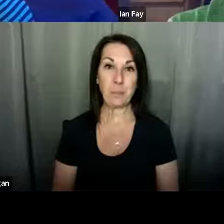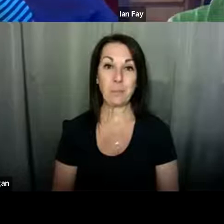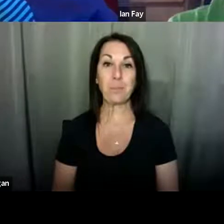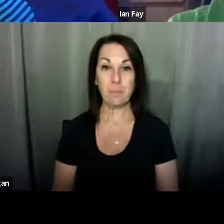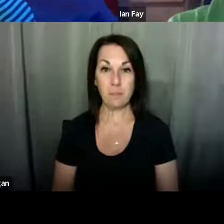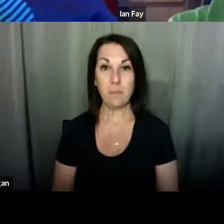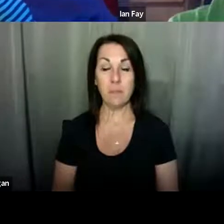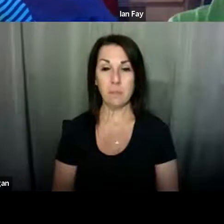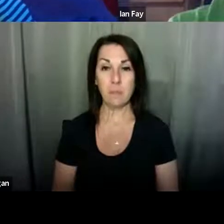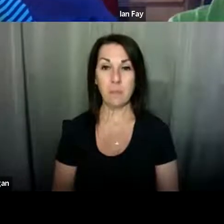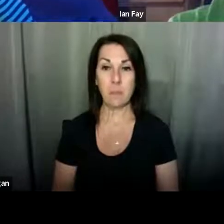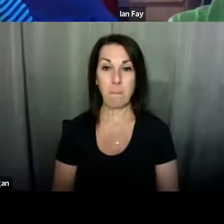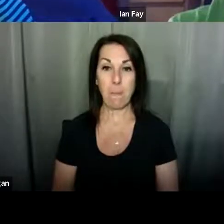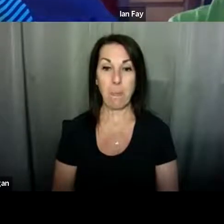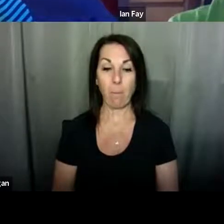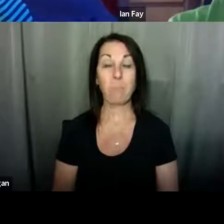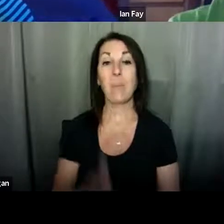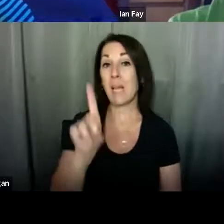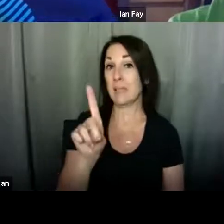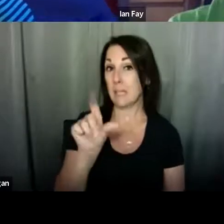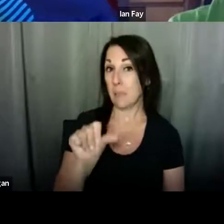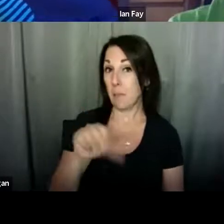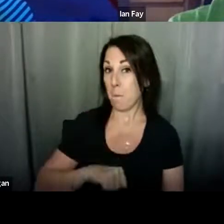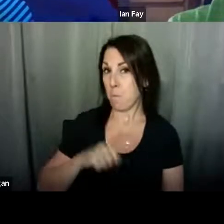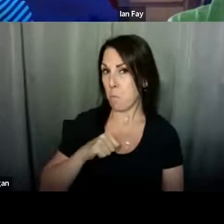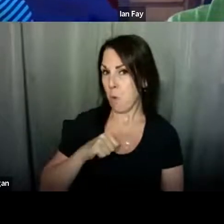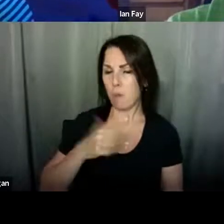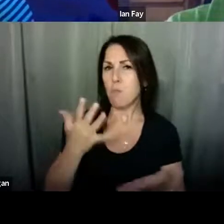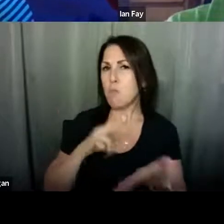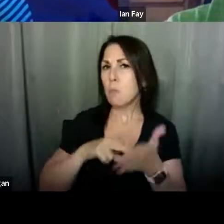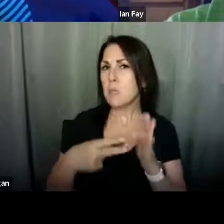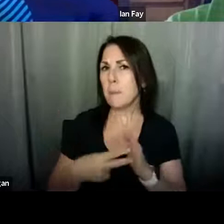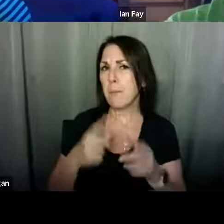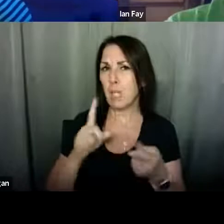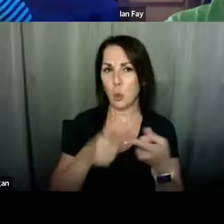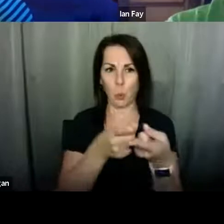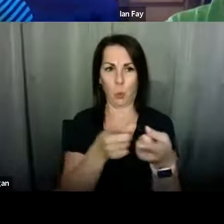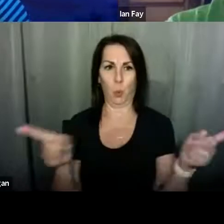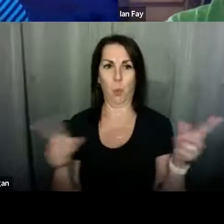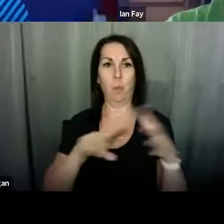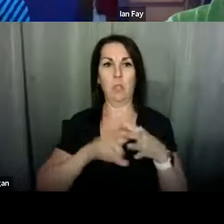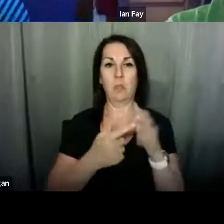is what does disability pride mean to you? And I'm going to start with Wendy.